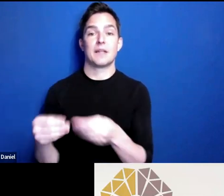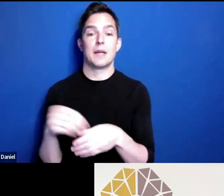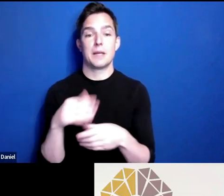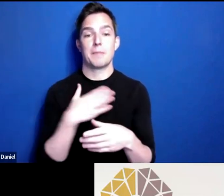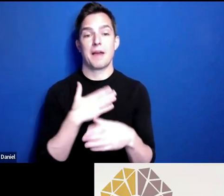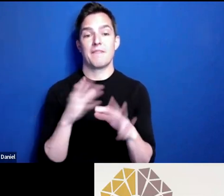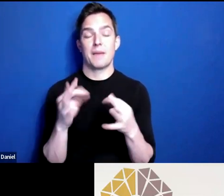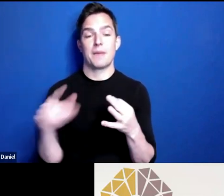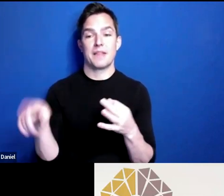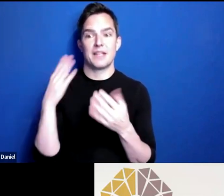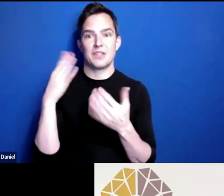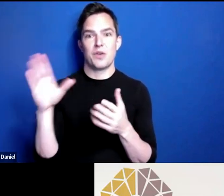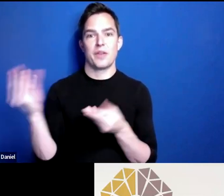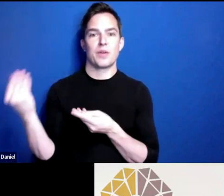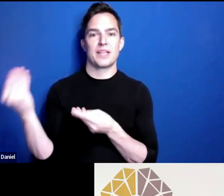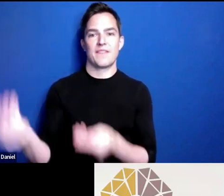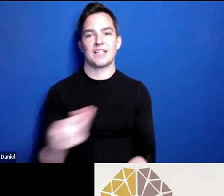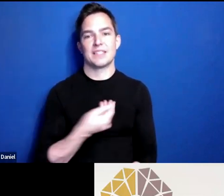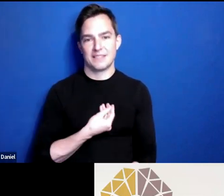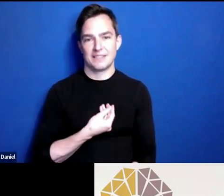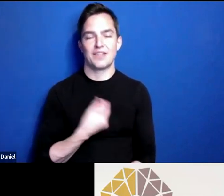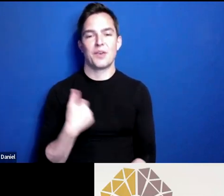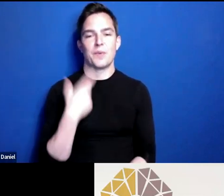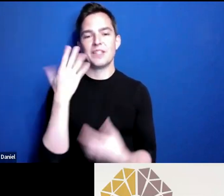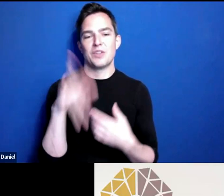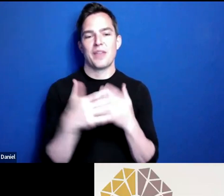family. They didn't know they were handing it down. We didn't know it was a